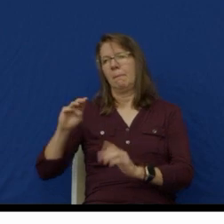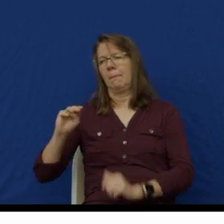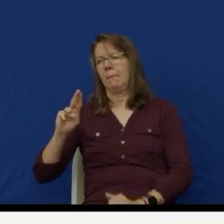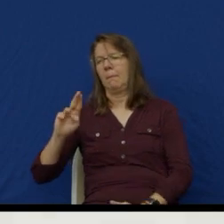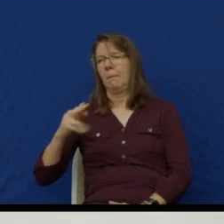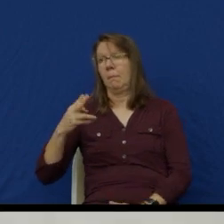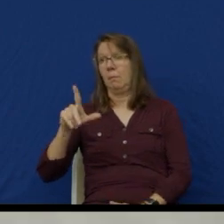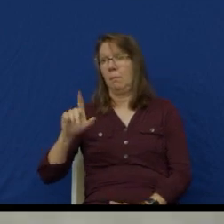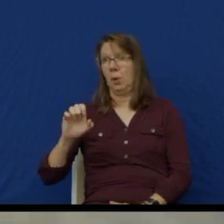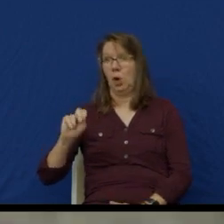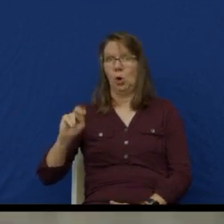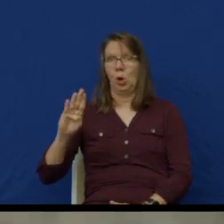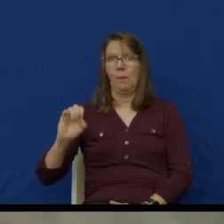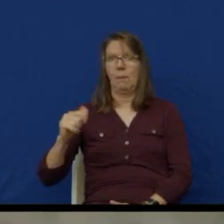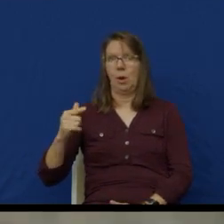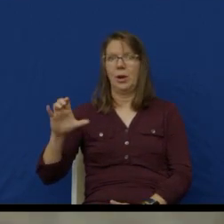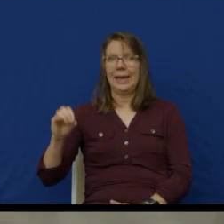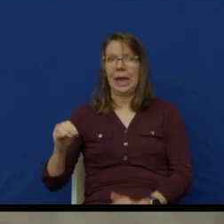to them.